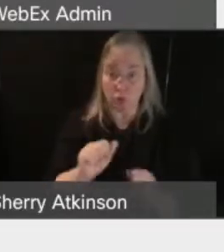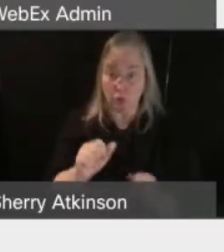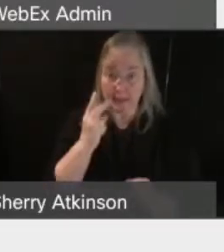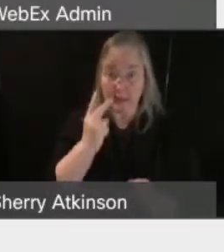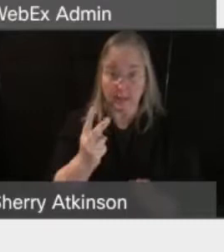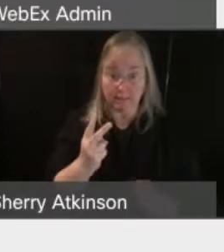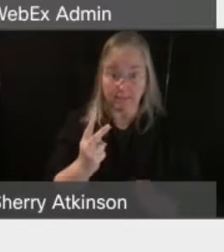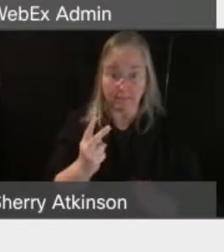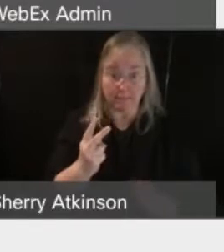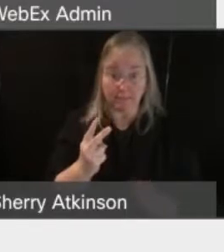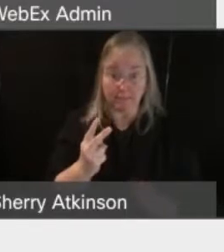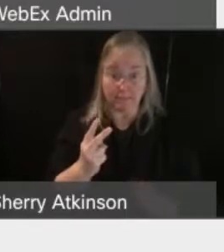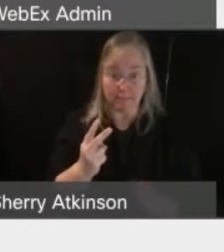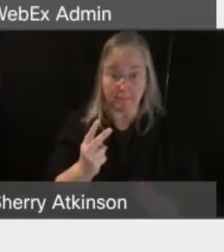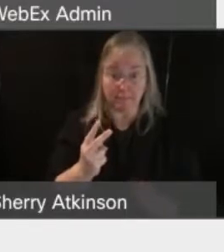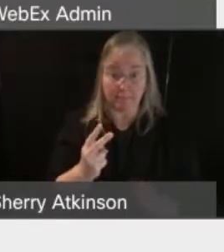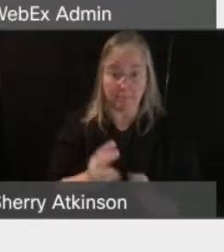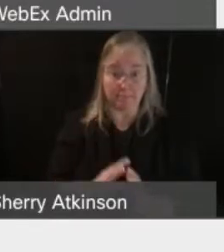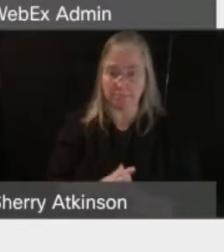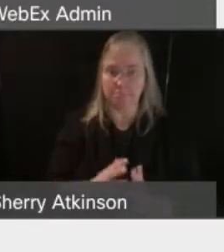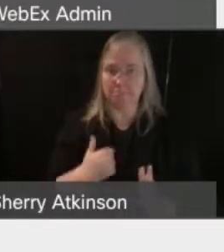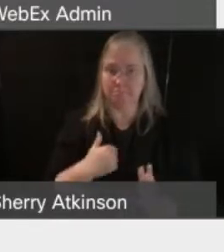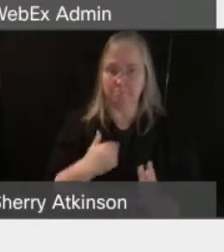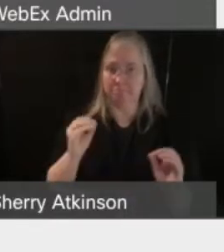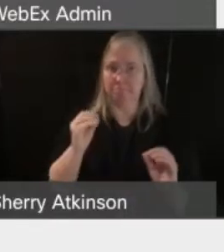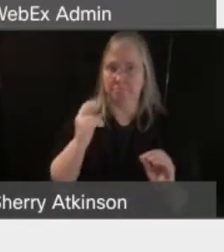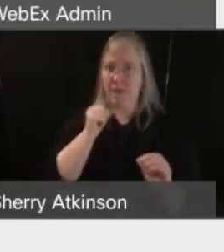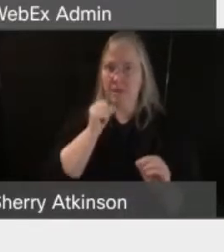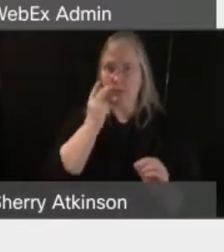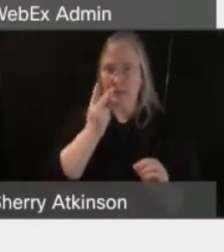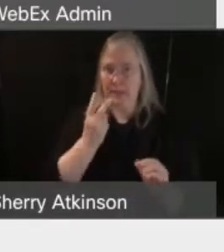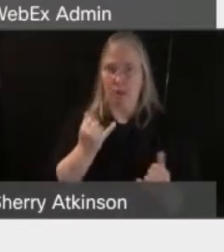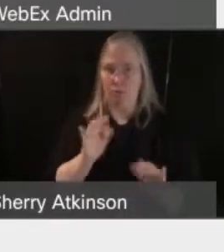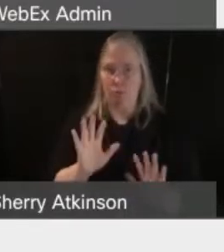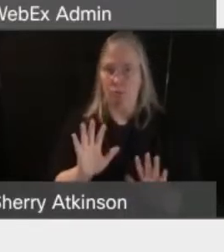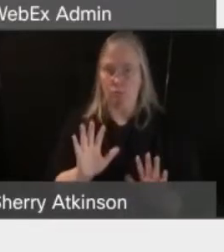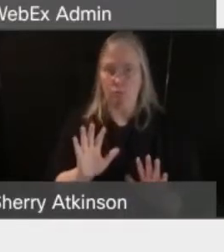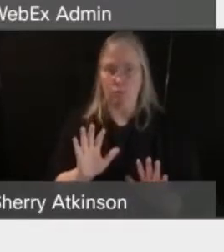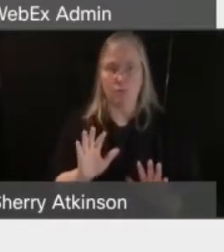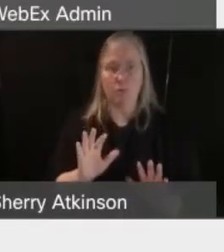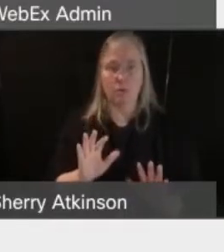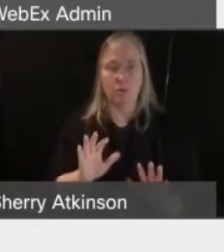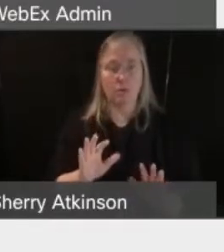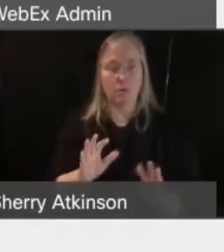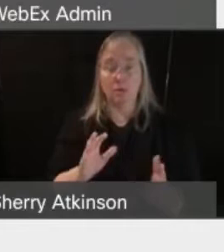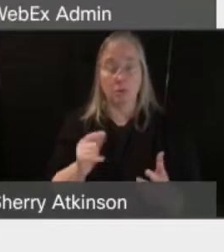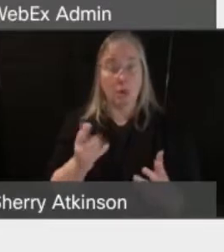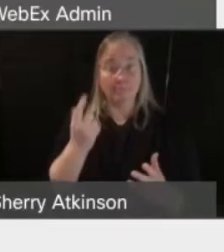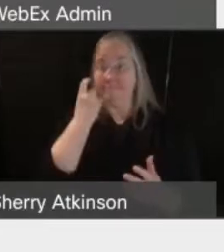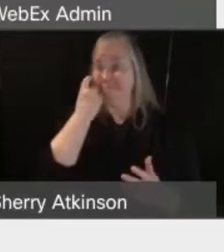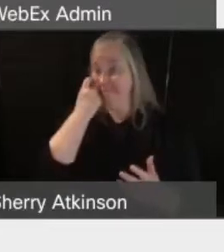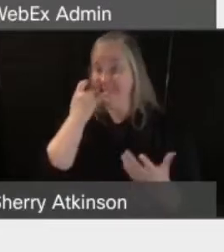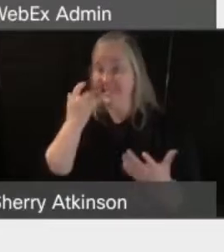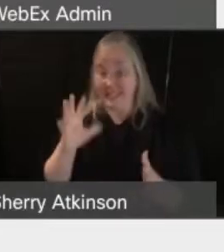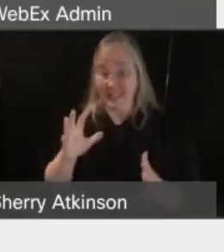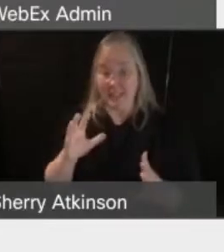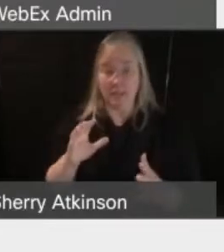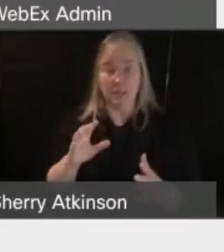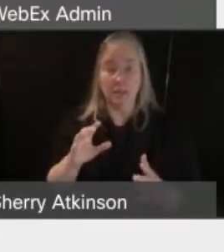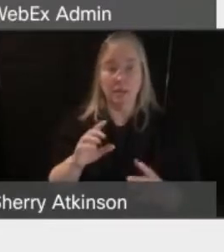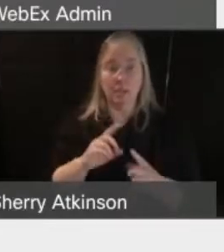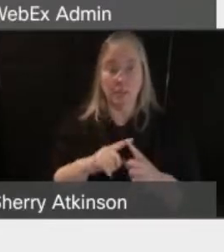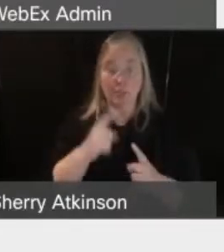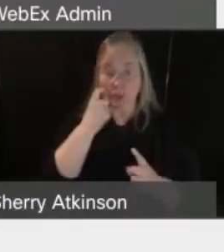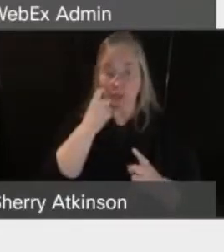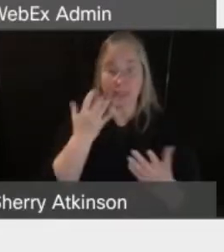Yes. I'm not seeing it. It's not anymore. Just now, it's actually your screen was on